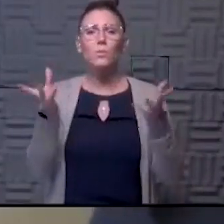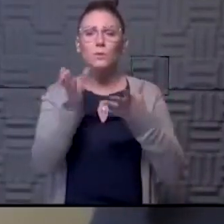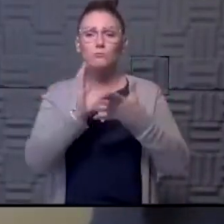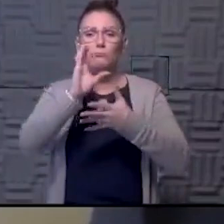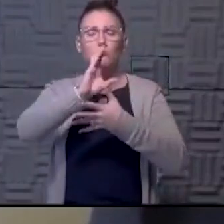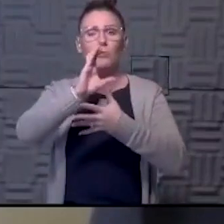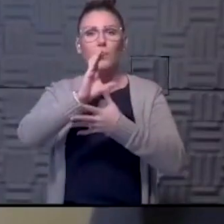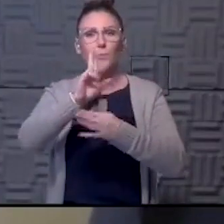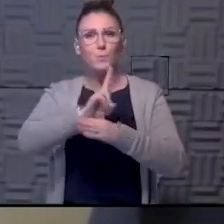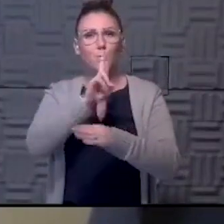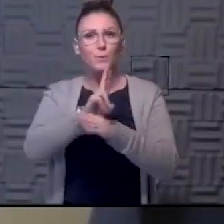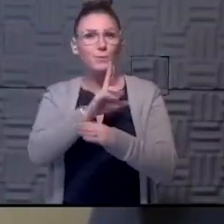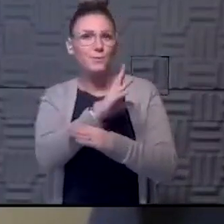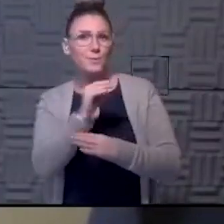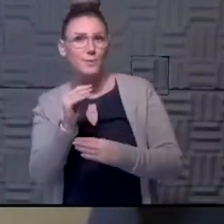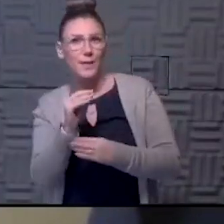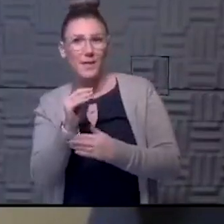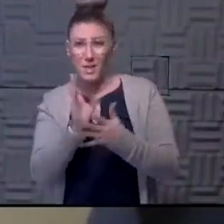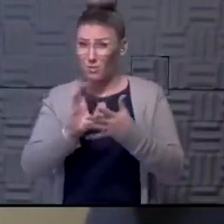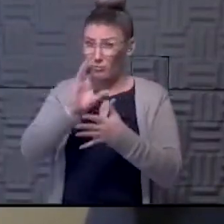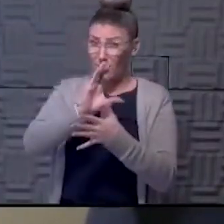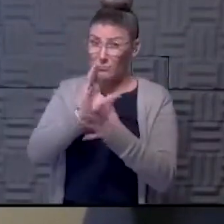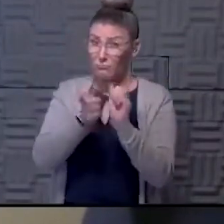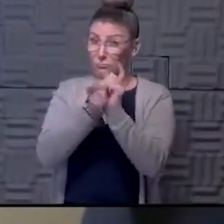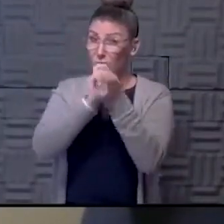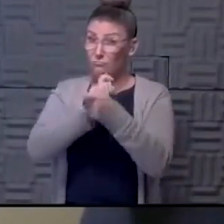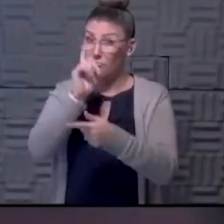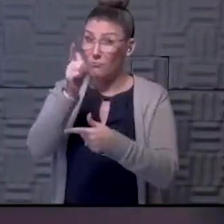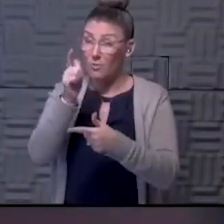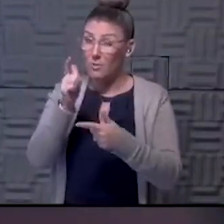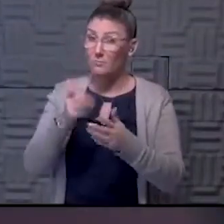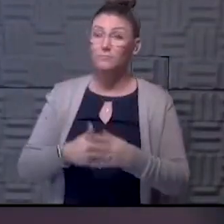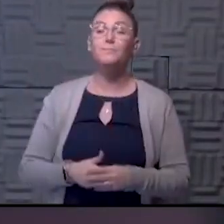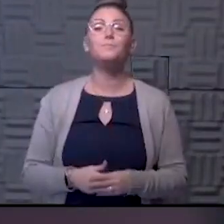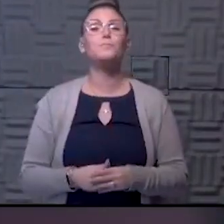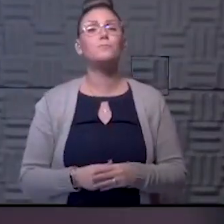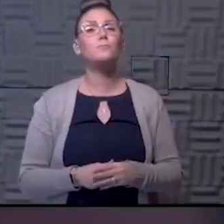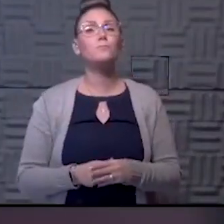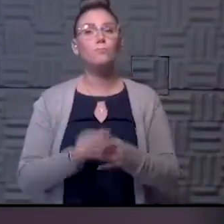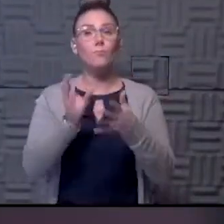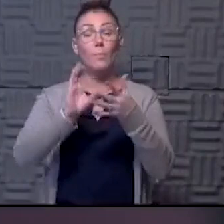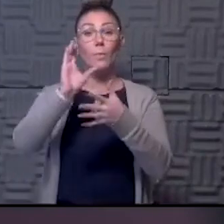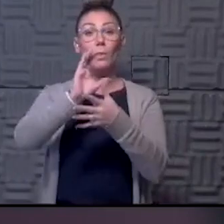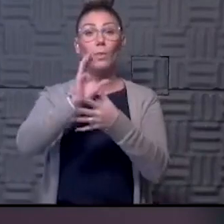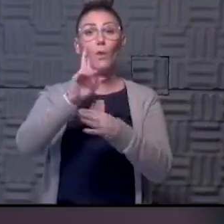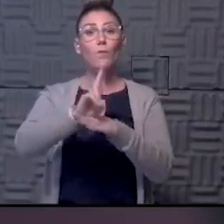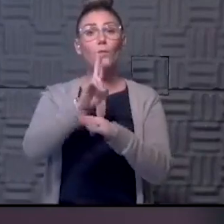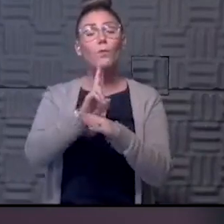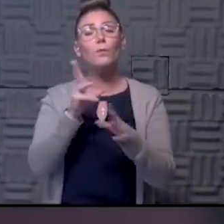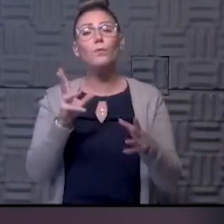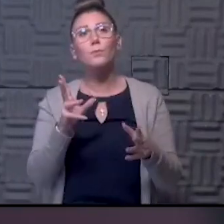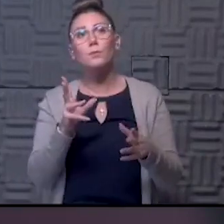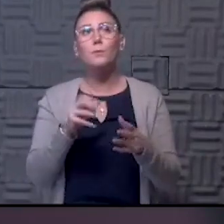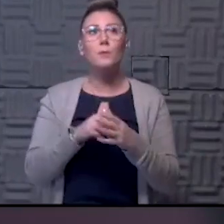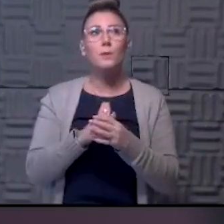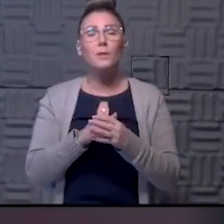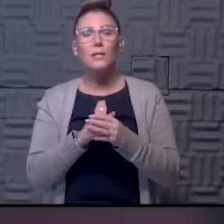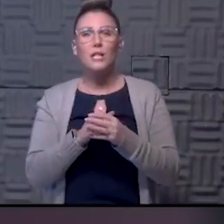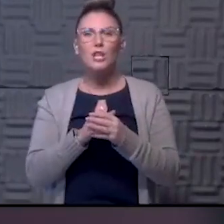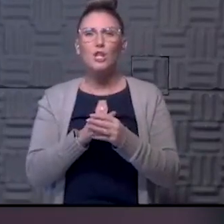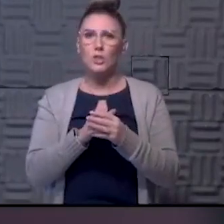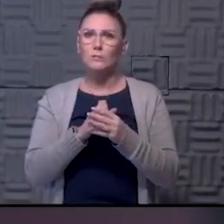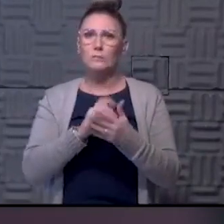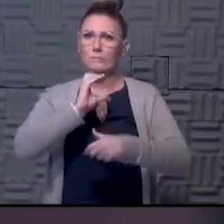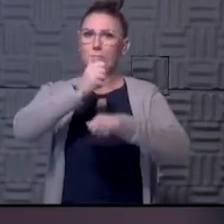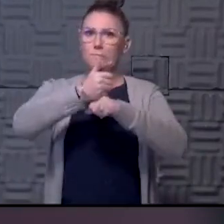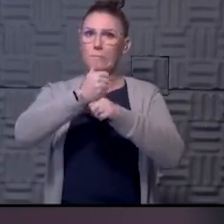for use, and do you think those criteria are going to change at all? Yeah, the criteria for use, there's a set of criteria to